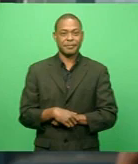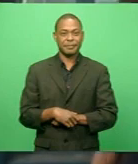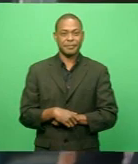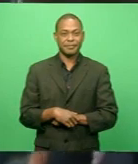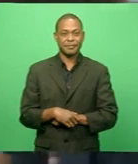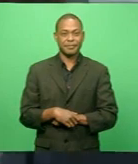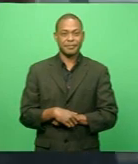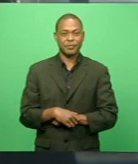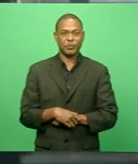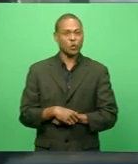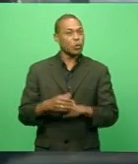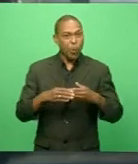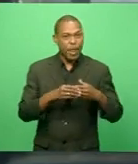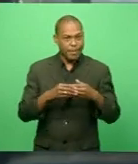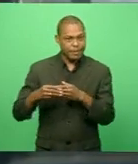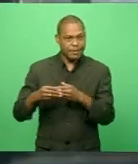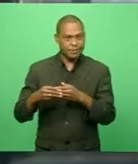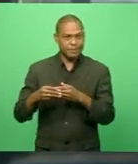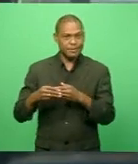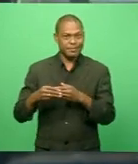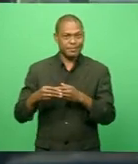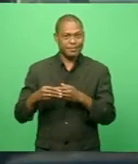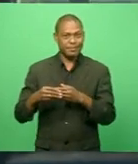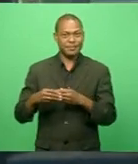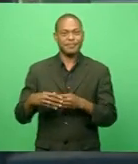I'm in charge of